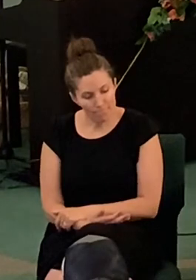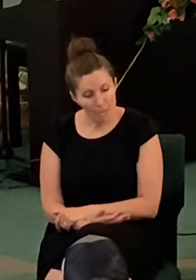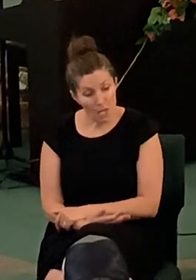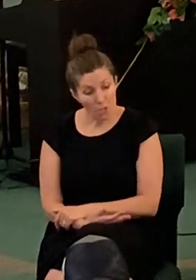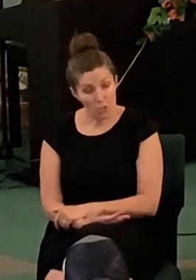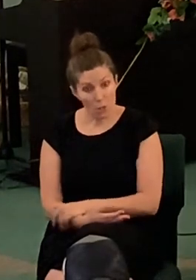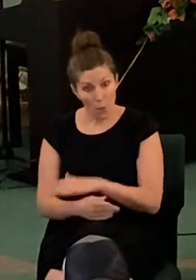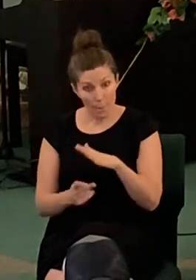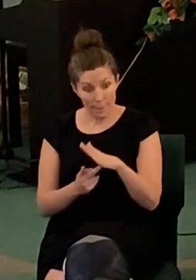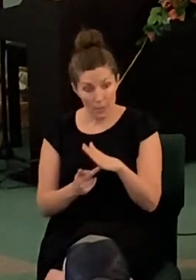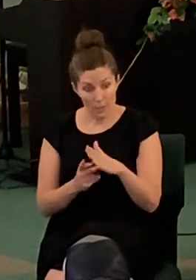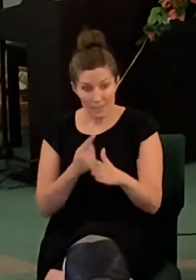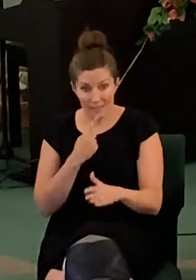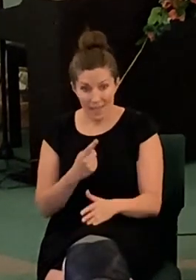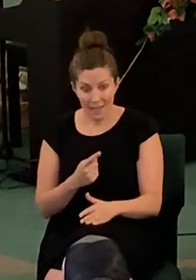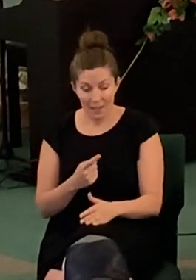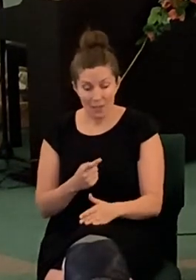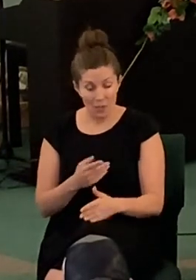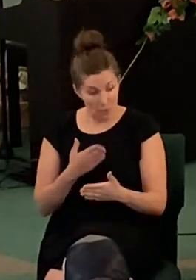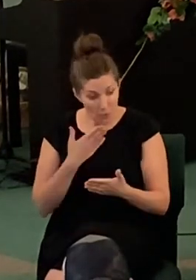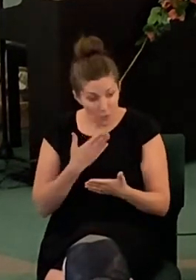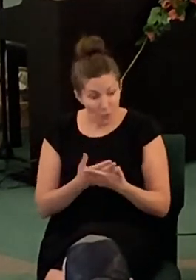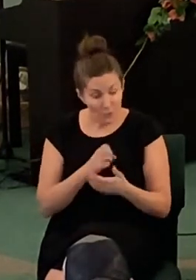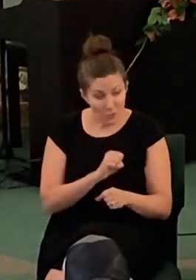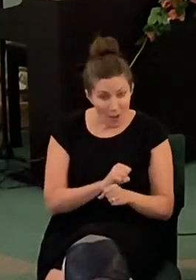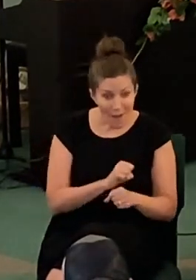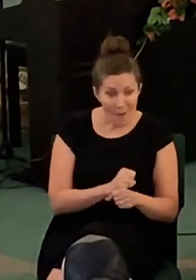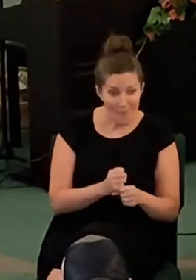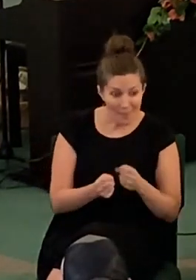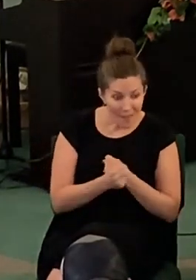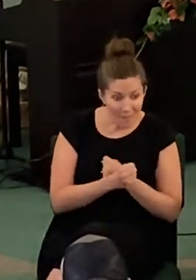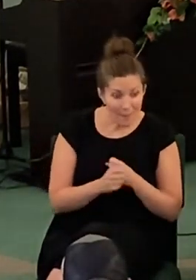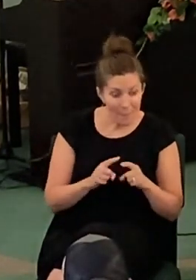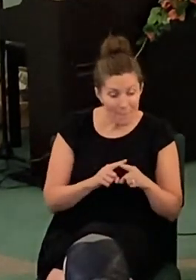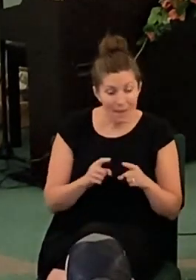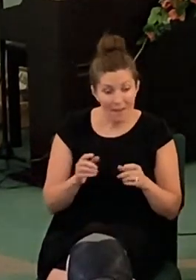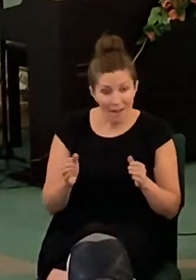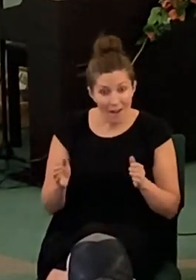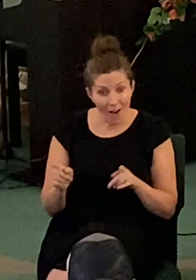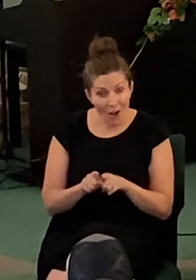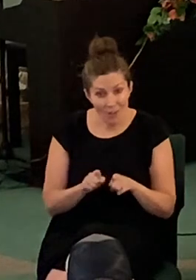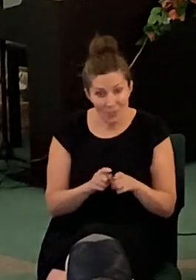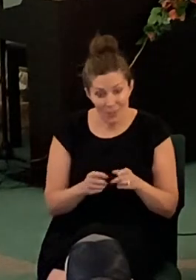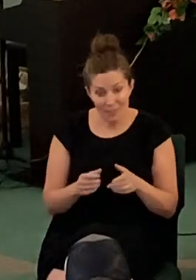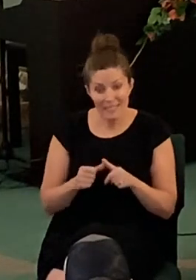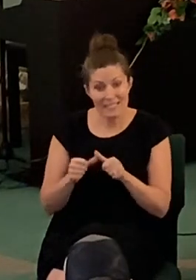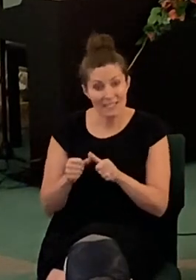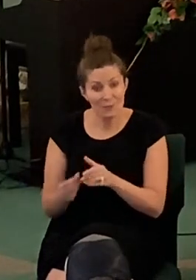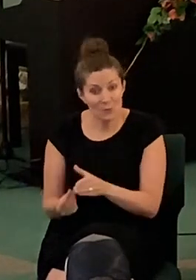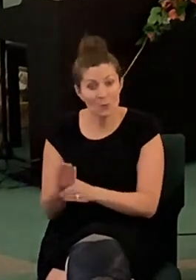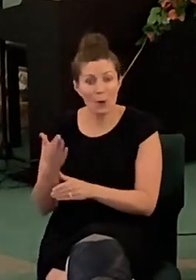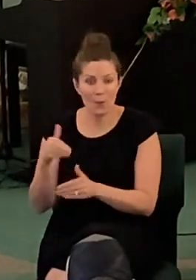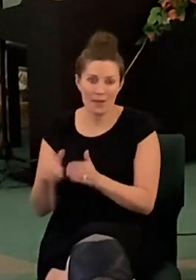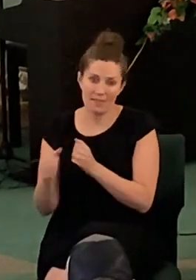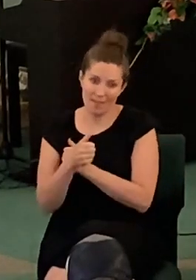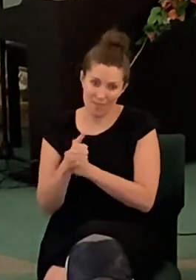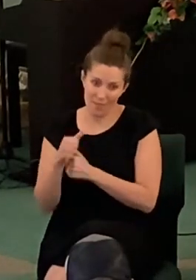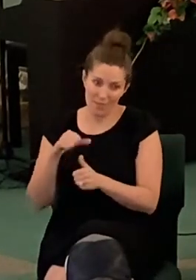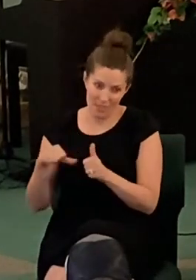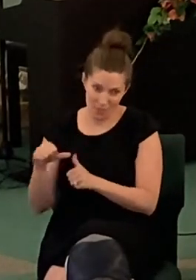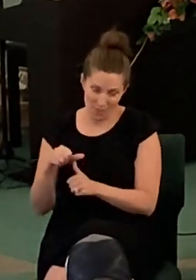good to love, but you need to increase in that love and love more with each other.